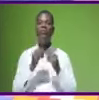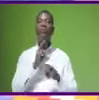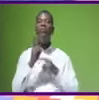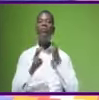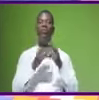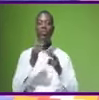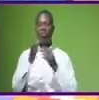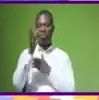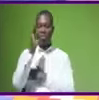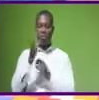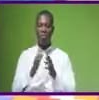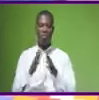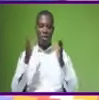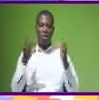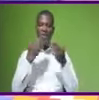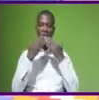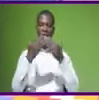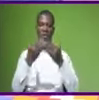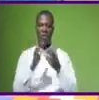Susu yeah. Asi.